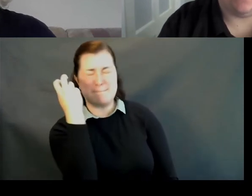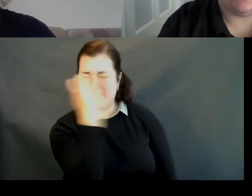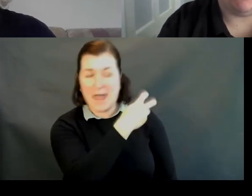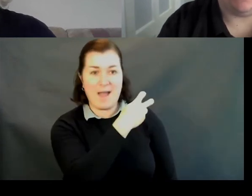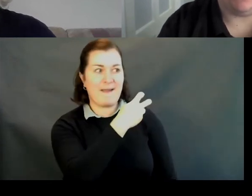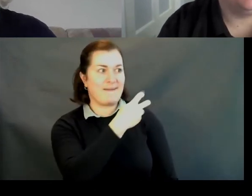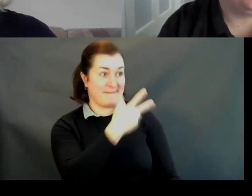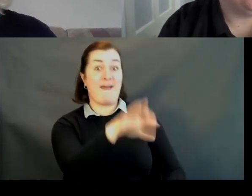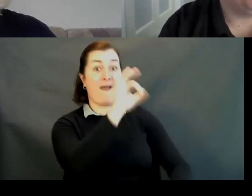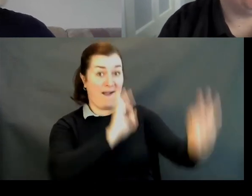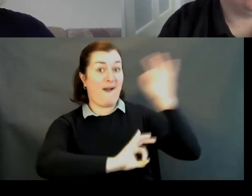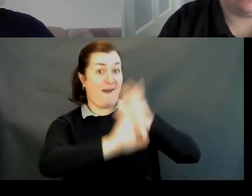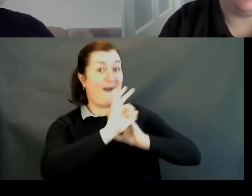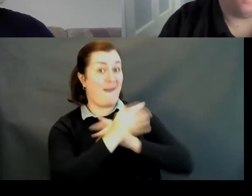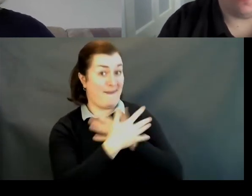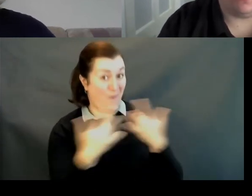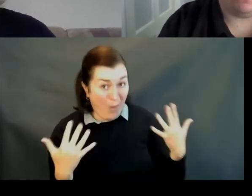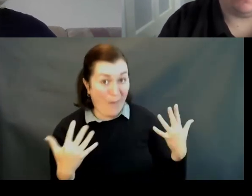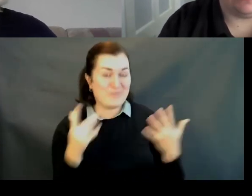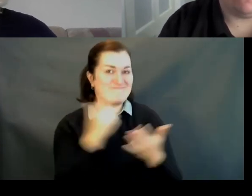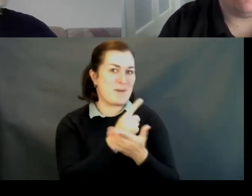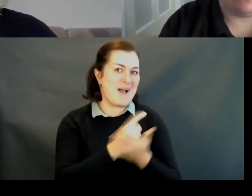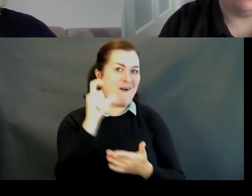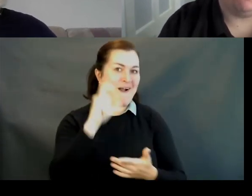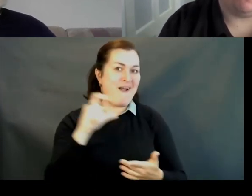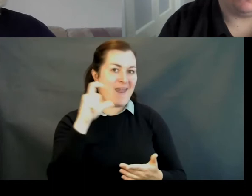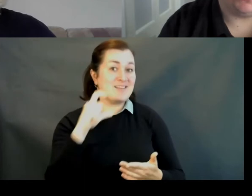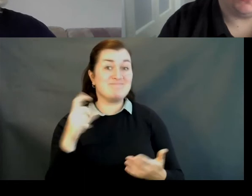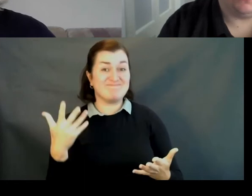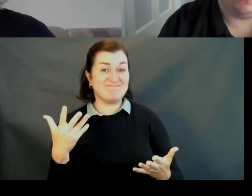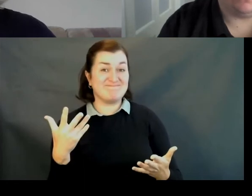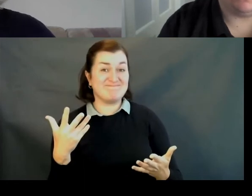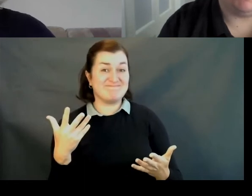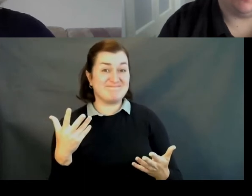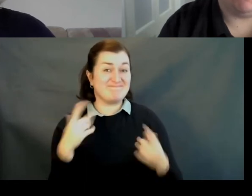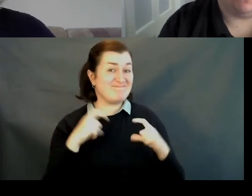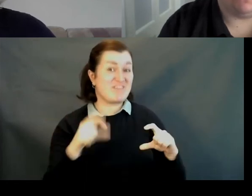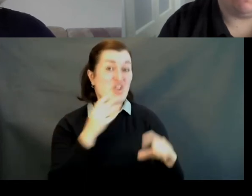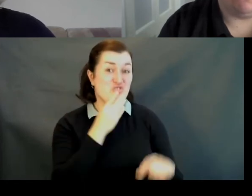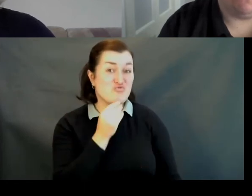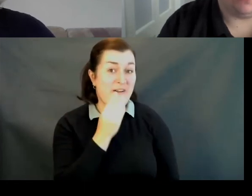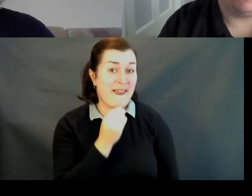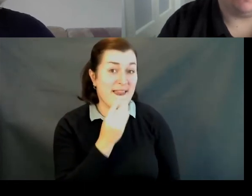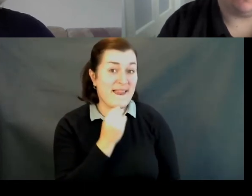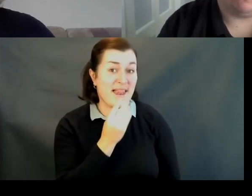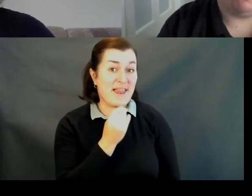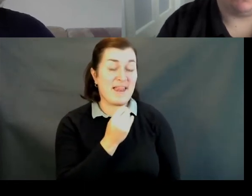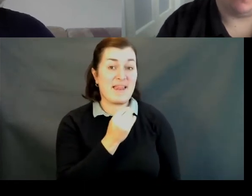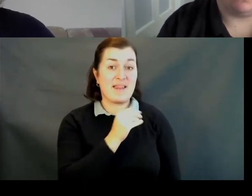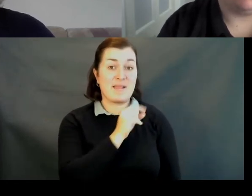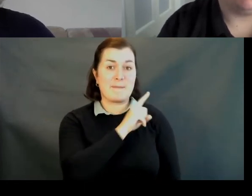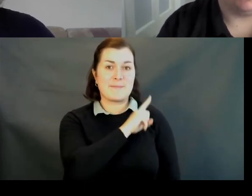they get asked that question. They do find it still very useful, because at the same time, from my experience as